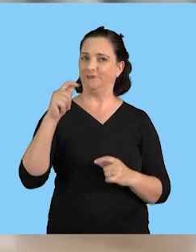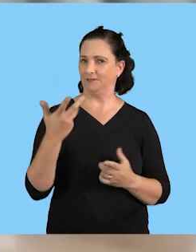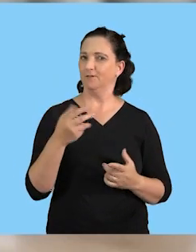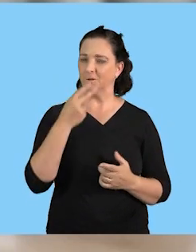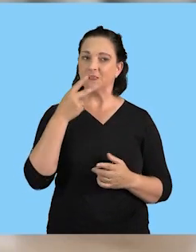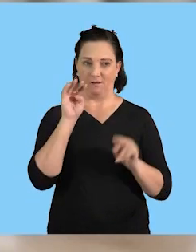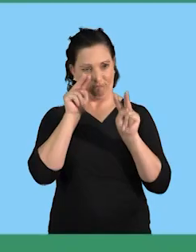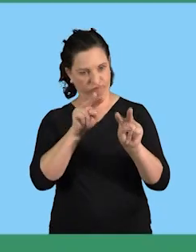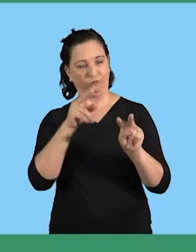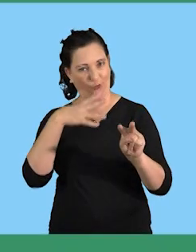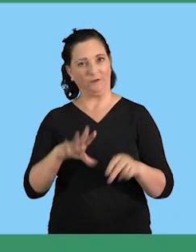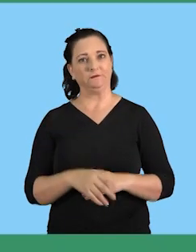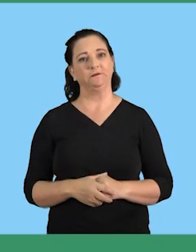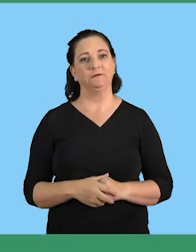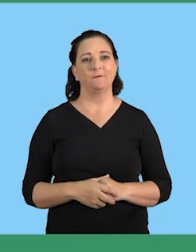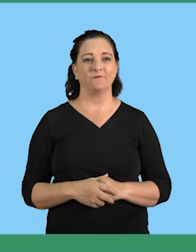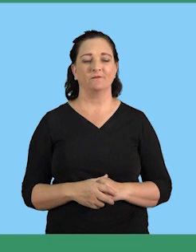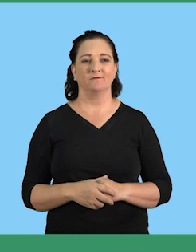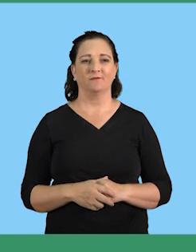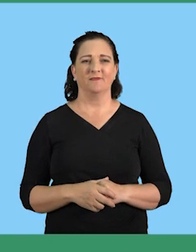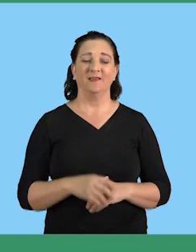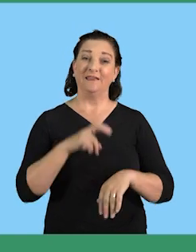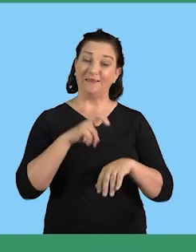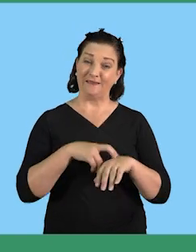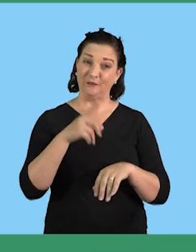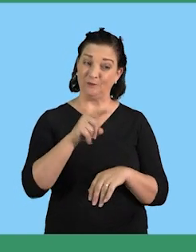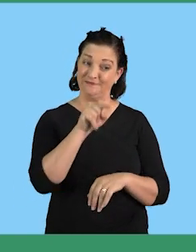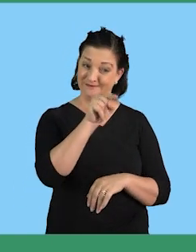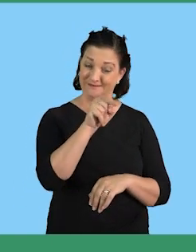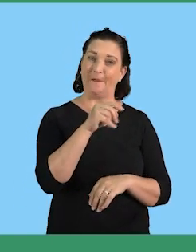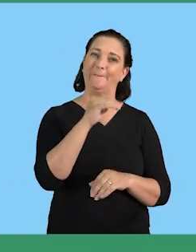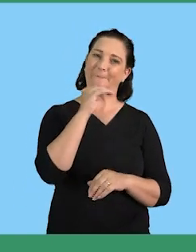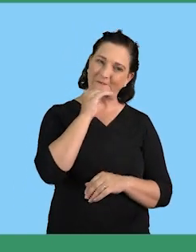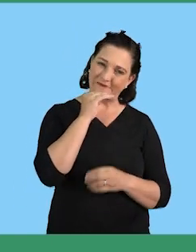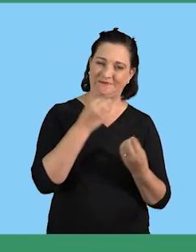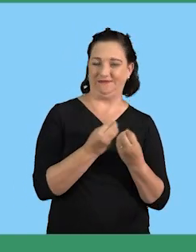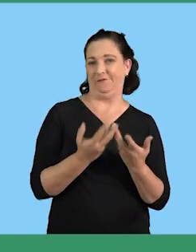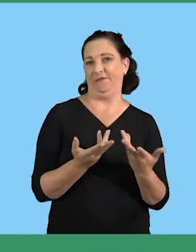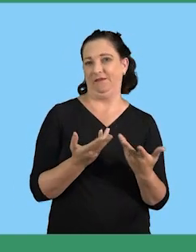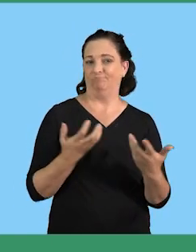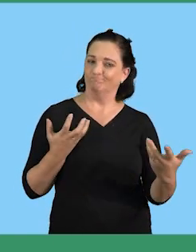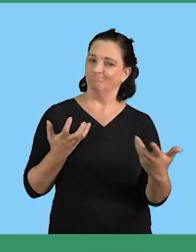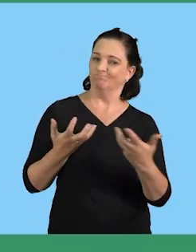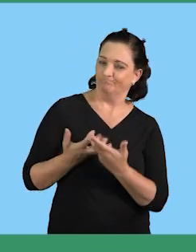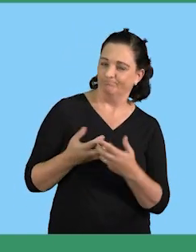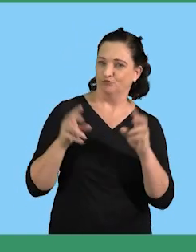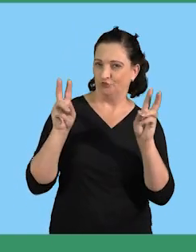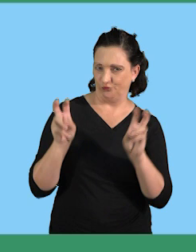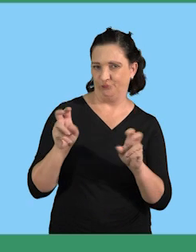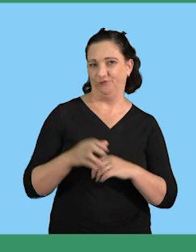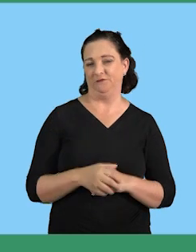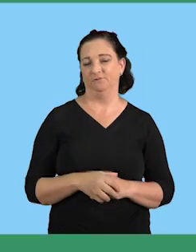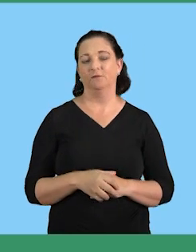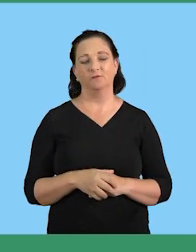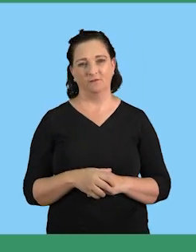attention. It needs to be meaningful and appropriate. So you need to ensure that whatever that you